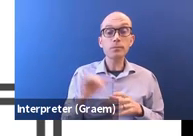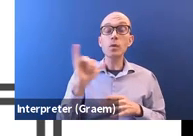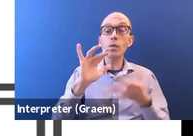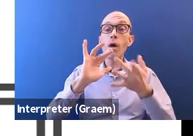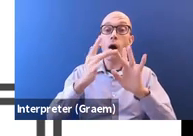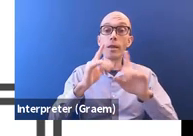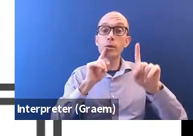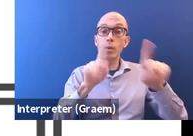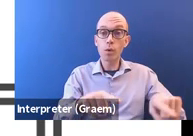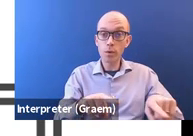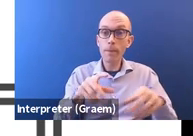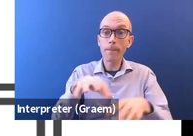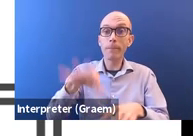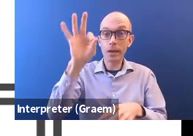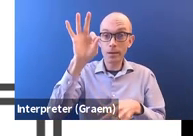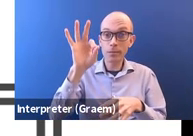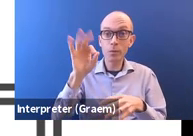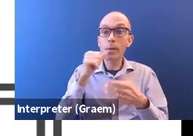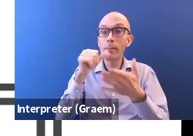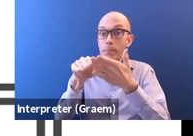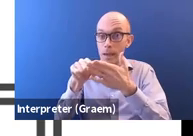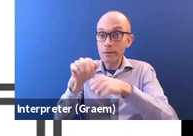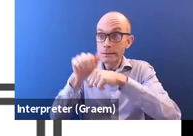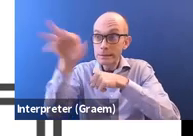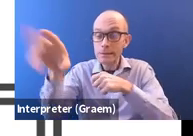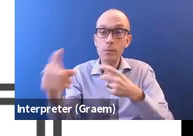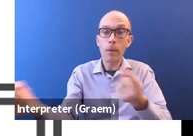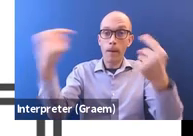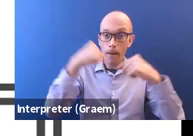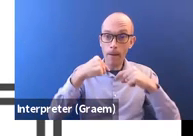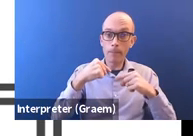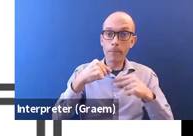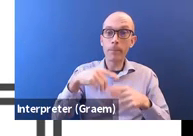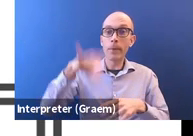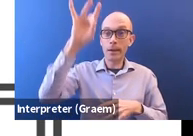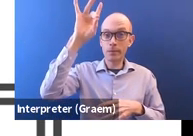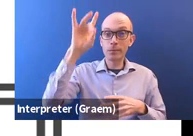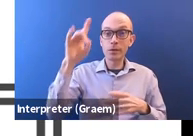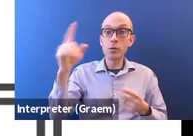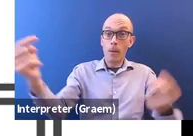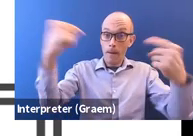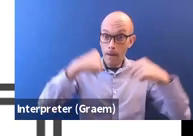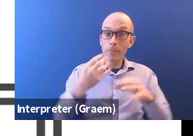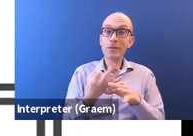or mail. And of course, pickup in store is always free. We price match against Amazon and any local